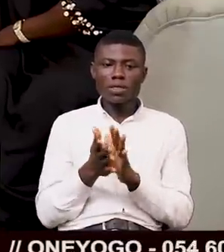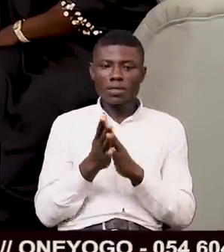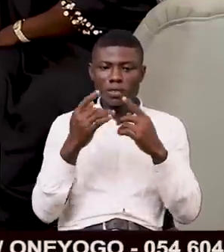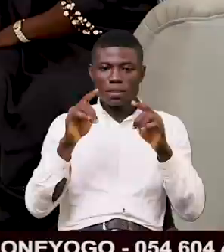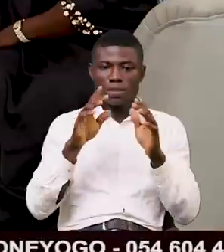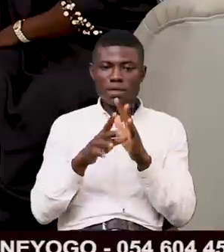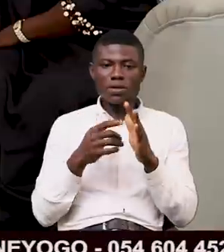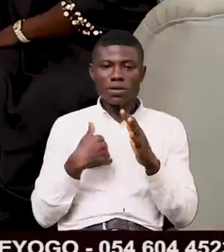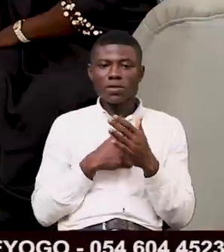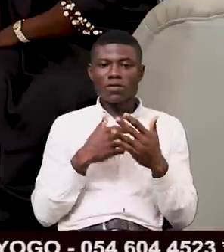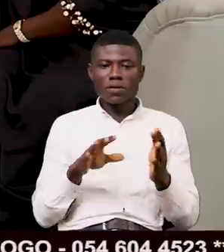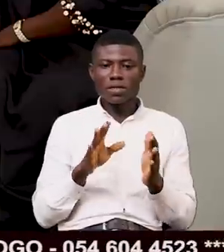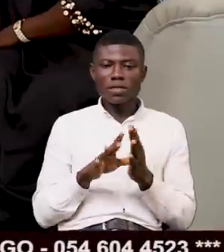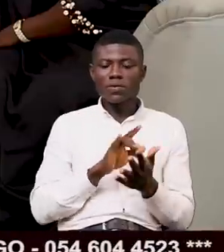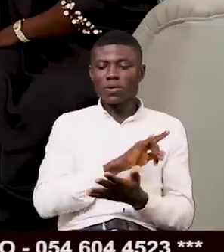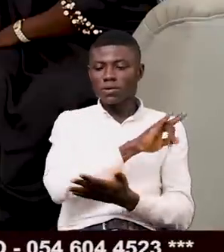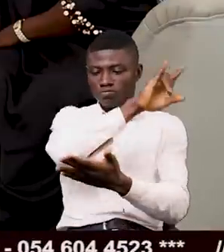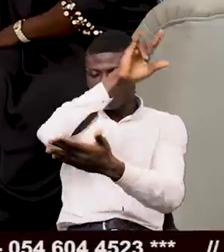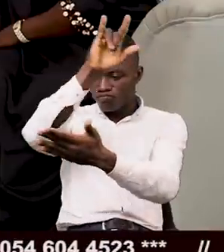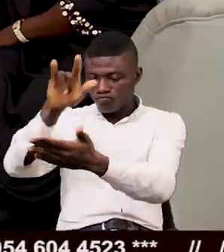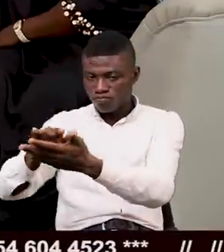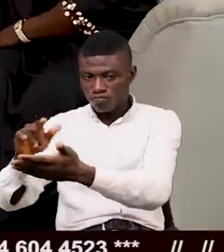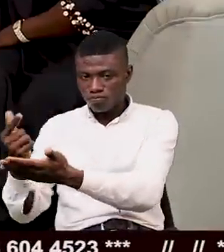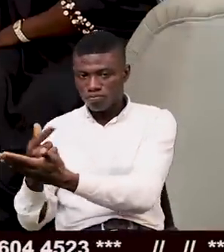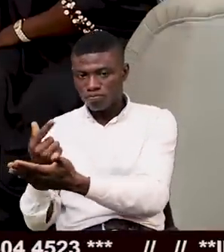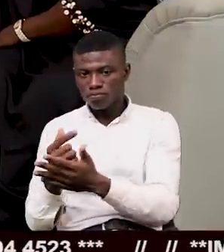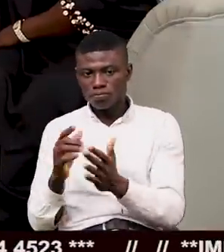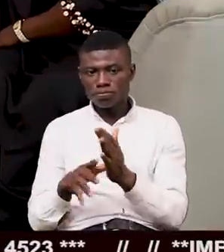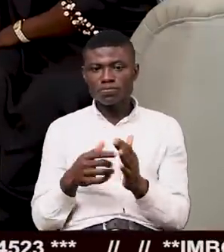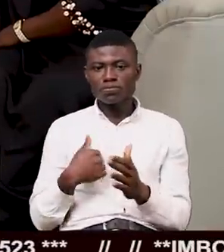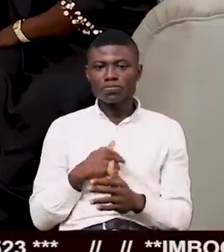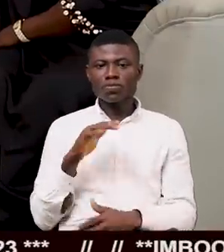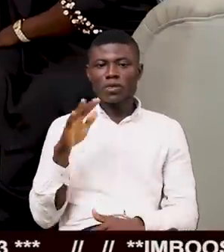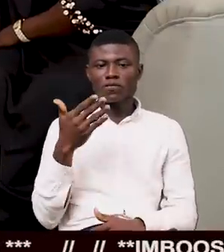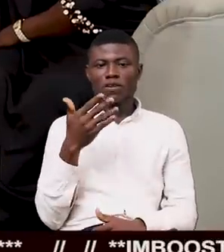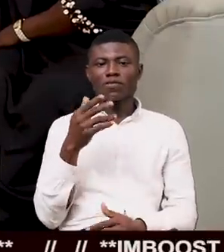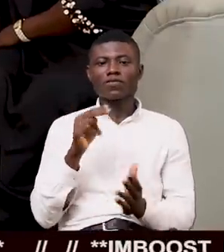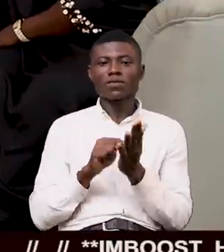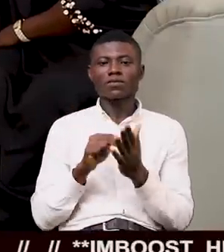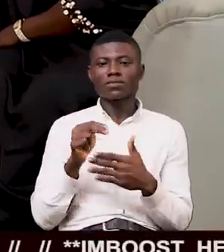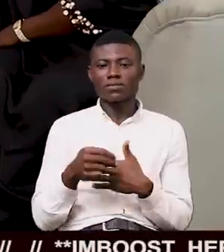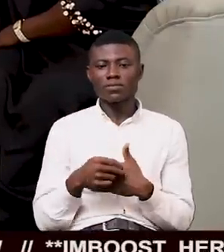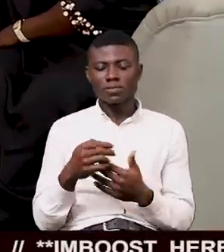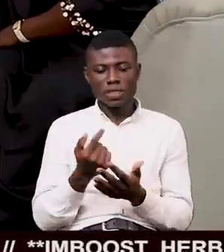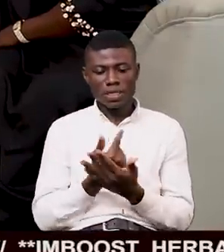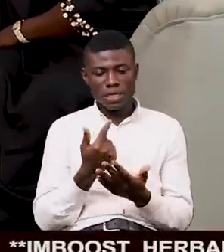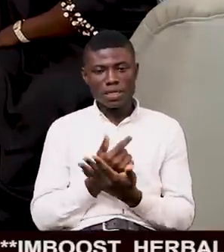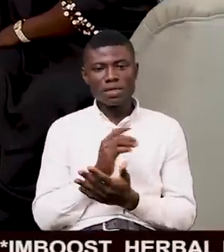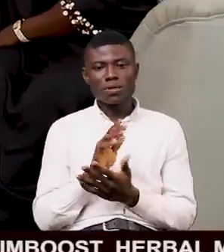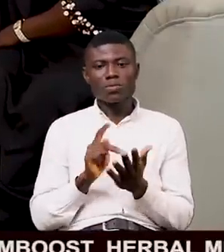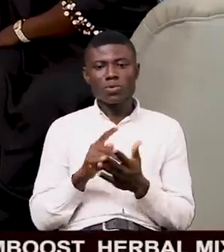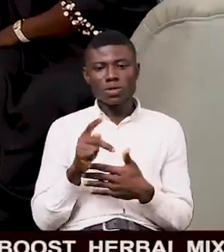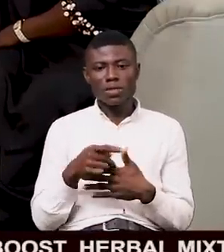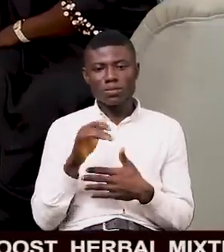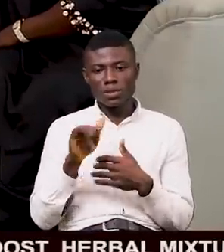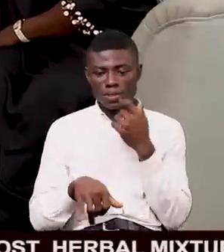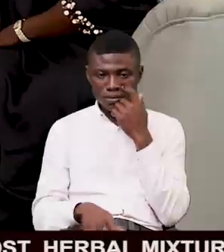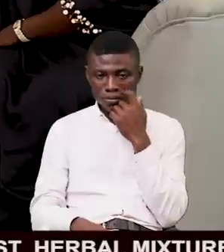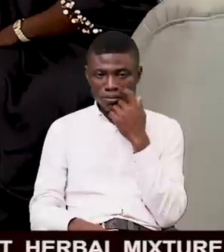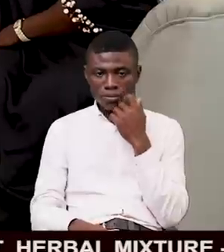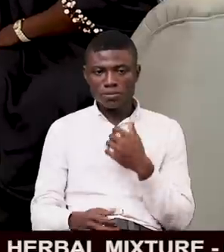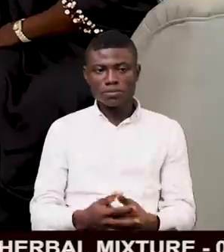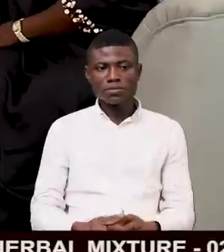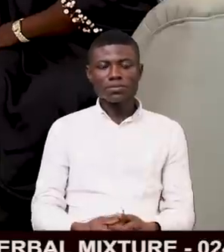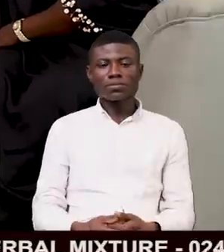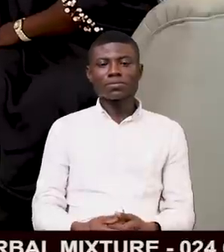ye wie abe crown ni nyina so so e wo Ghana aha on the 5th November and ye Ghana dia Ghana dia no good aha